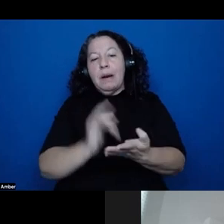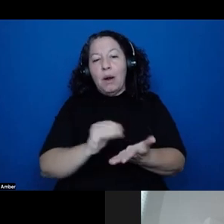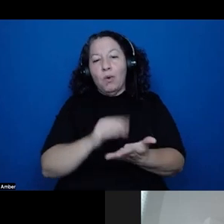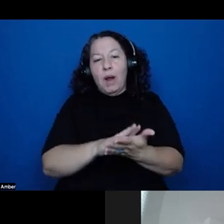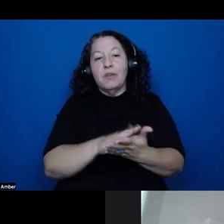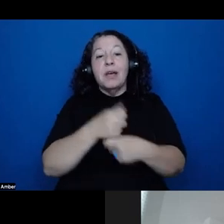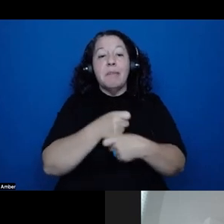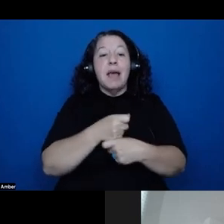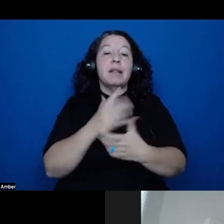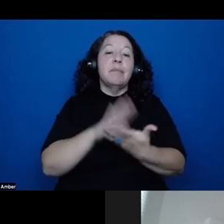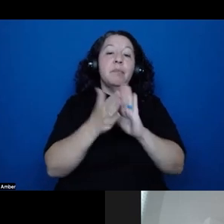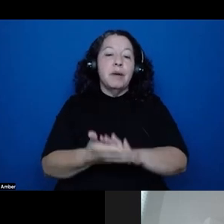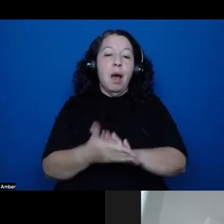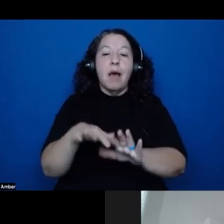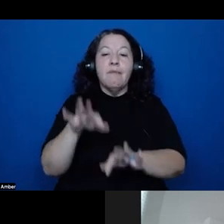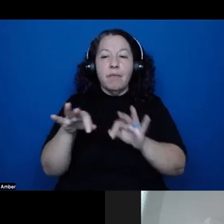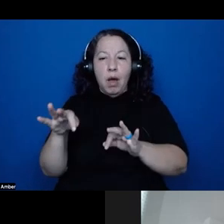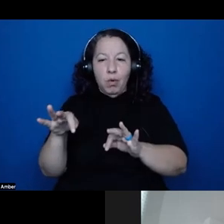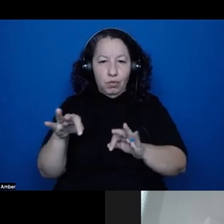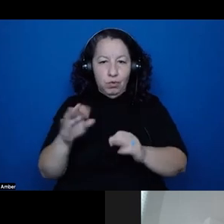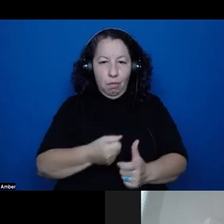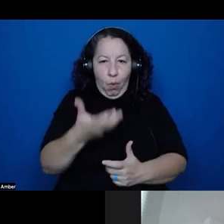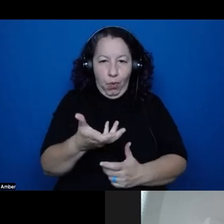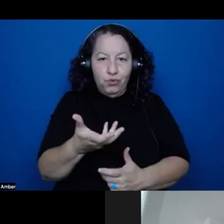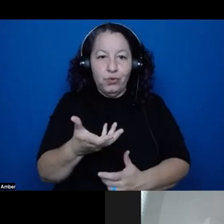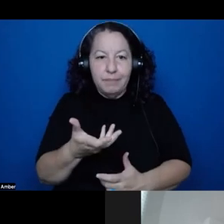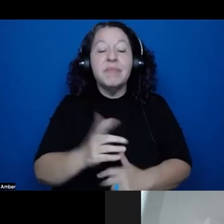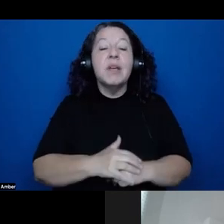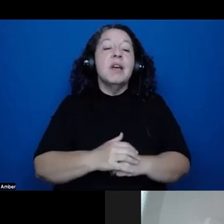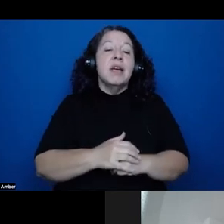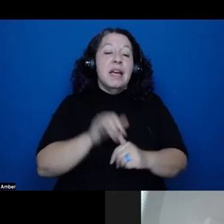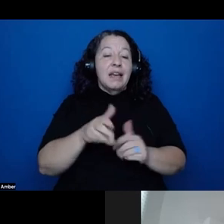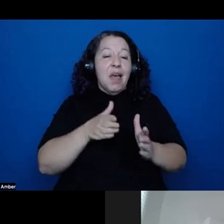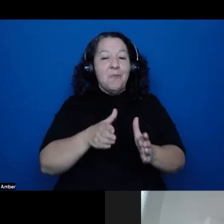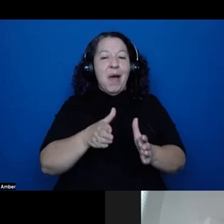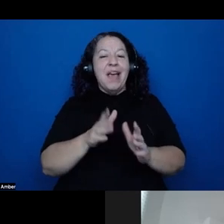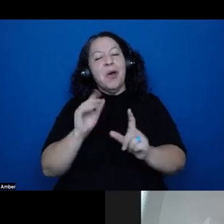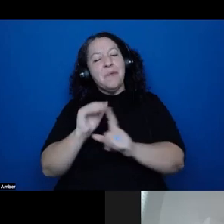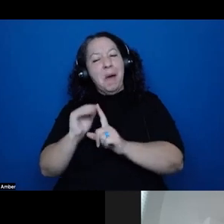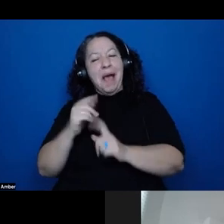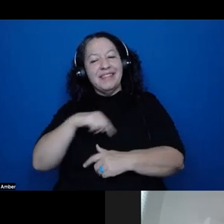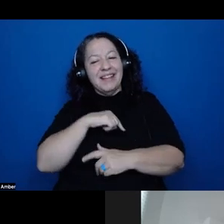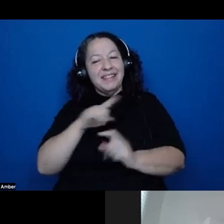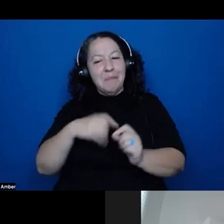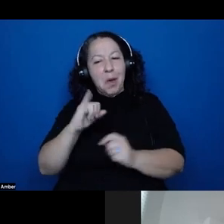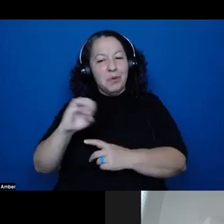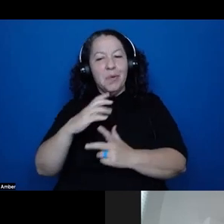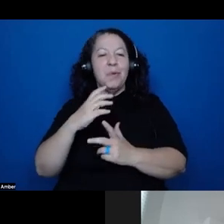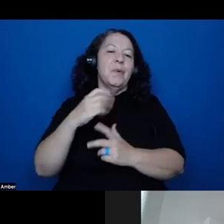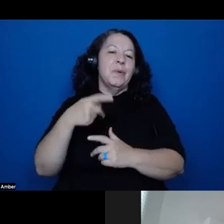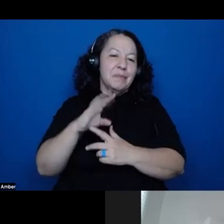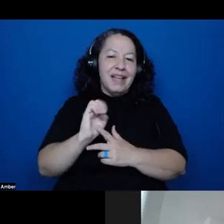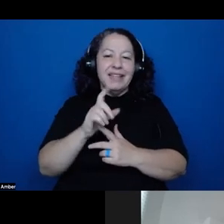found poems. In this way, reminiscent of Joe Spence, although not necessarily at all